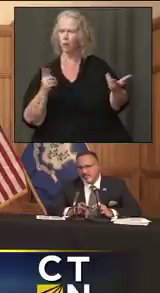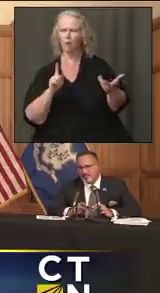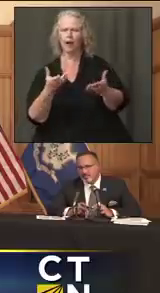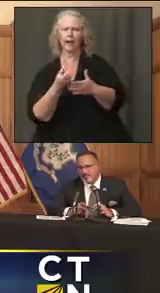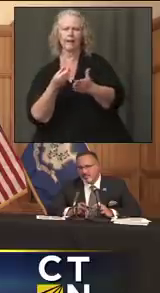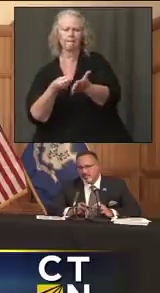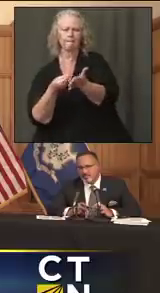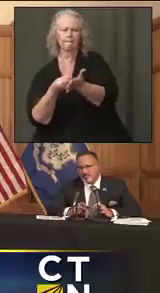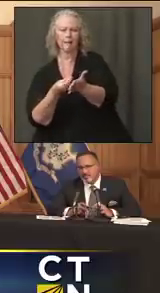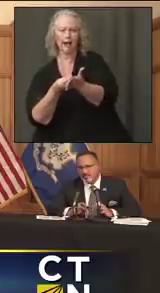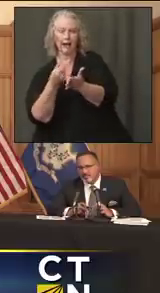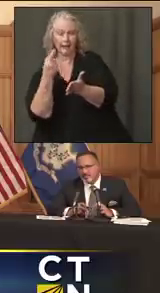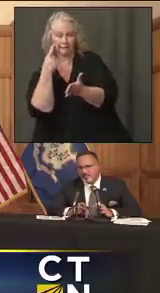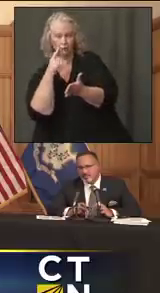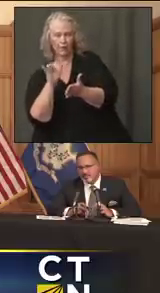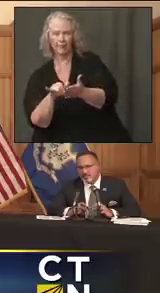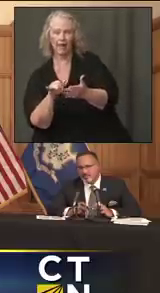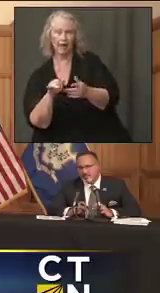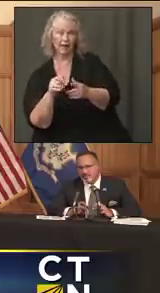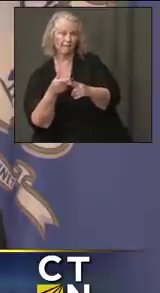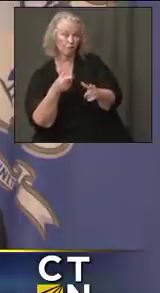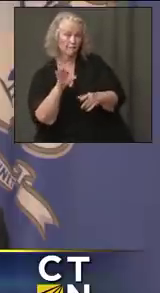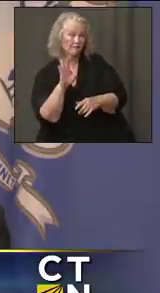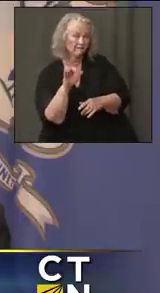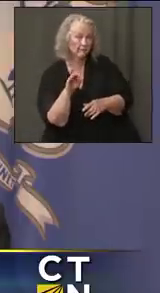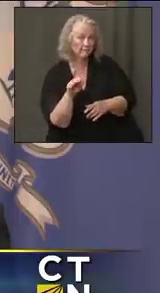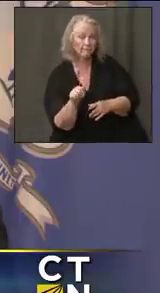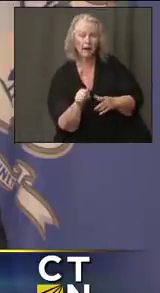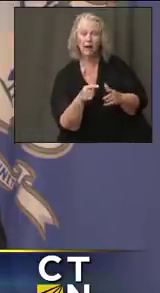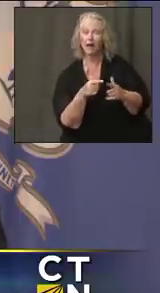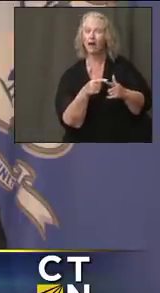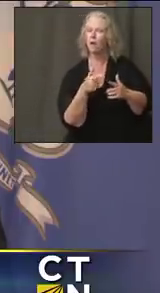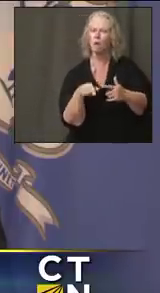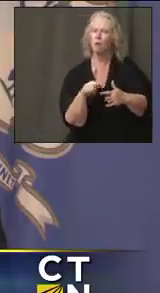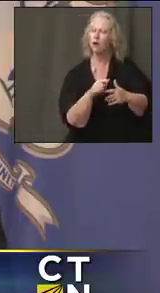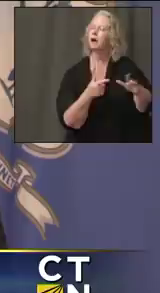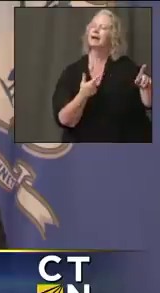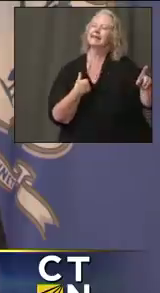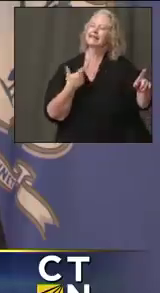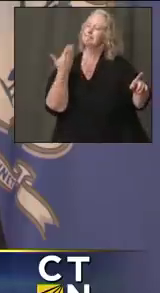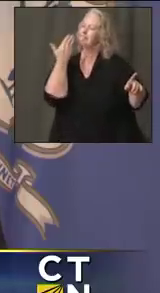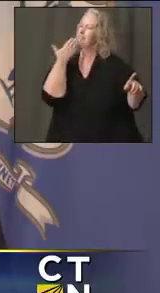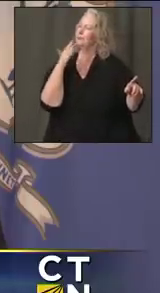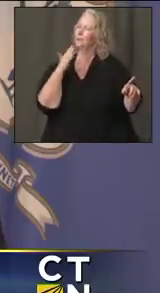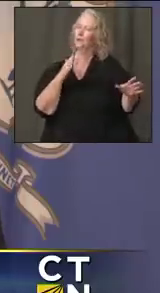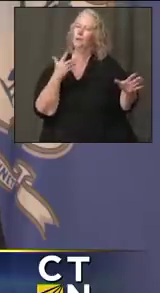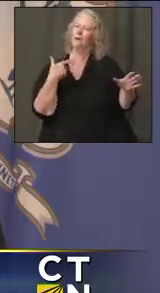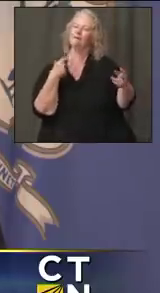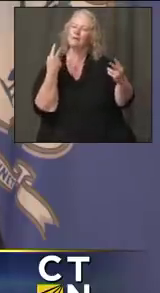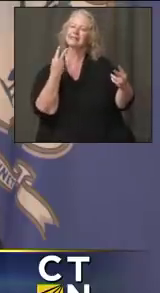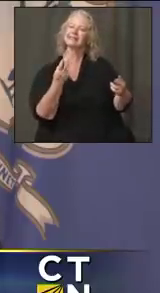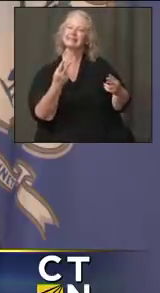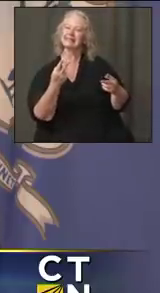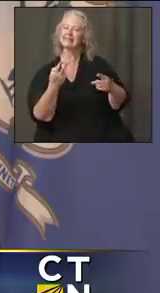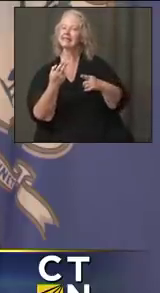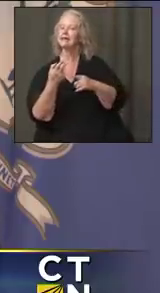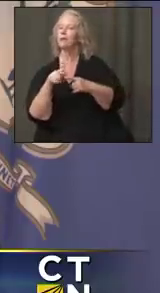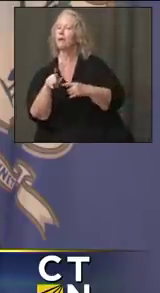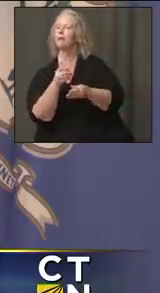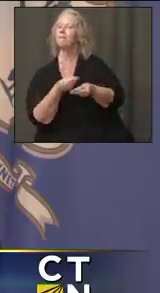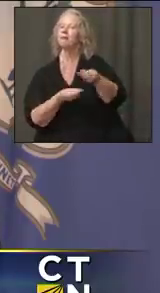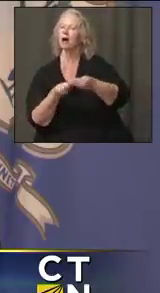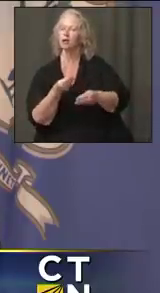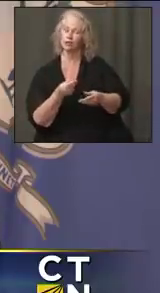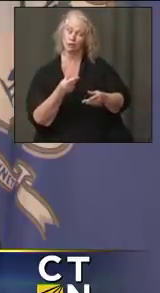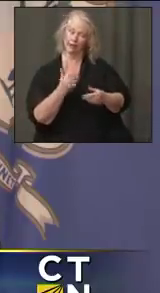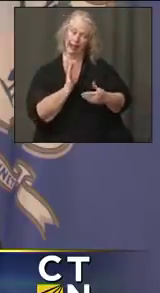FEMA? Well, let's see what the budgets come back with. You know, we don't have an infinite amount of money, but we're there to be supportive and